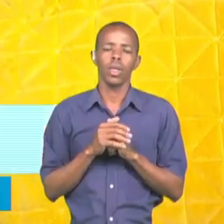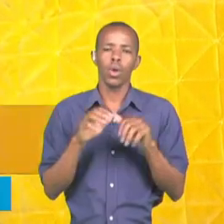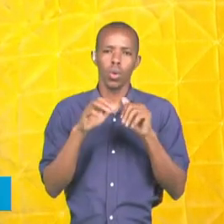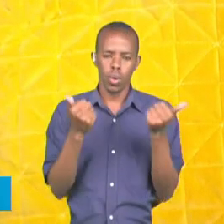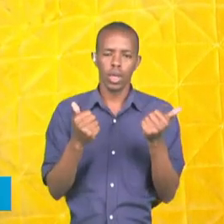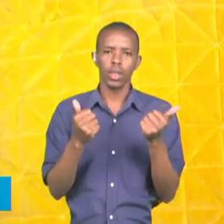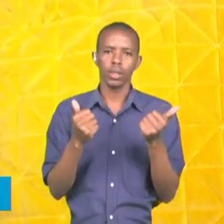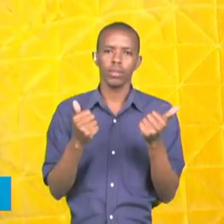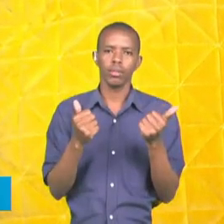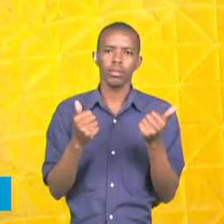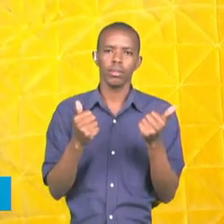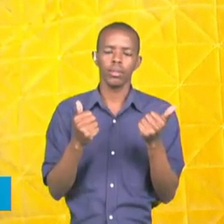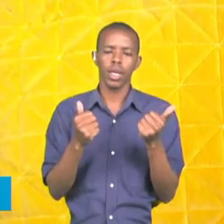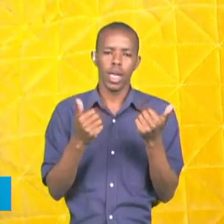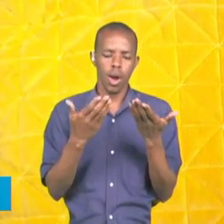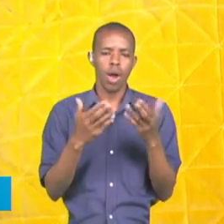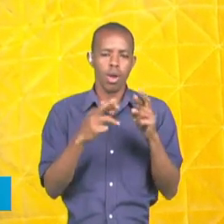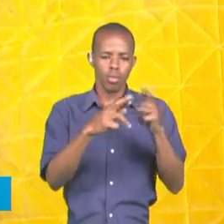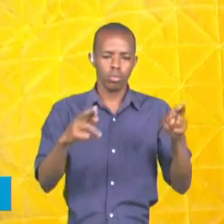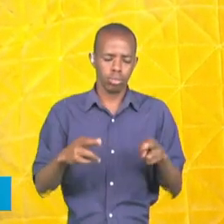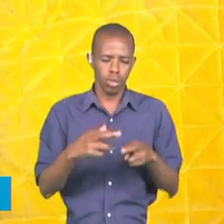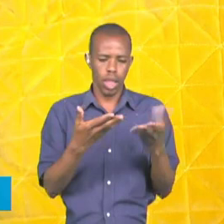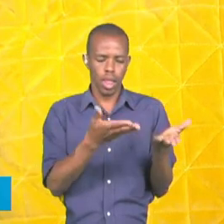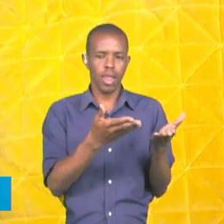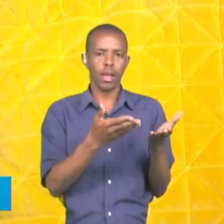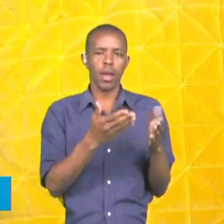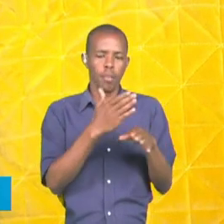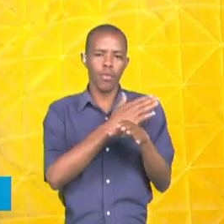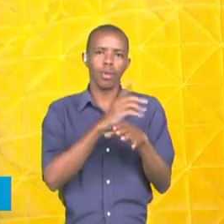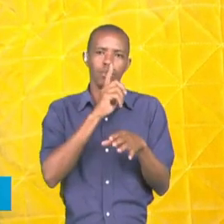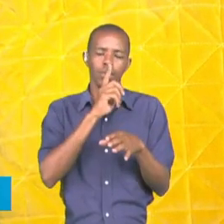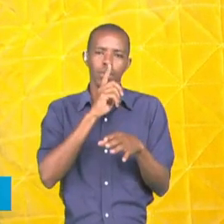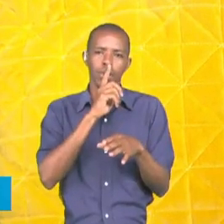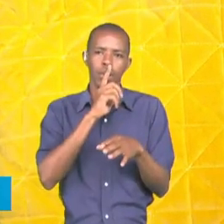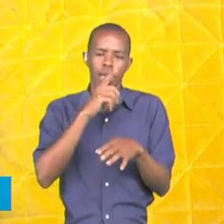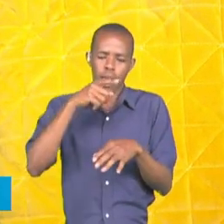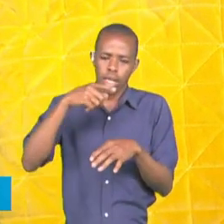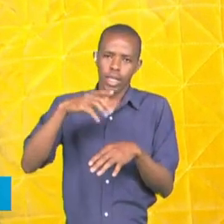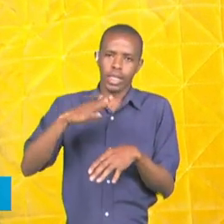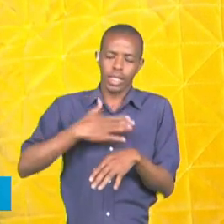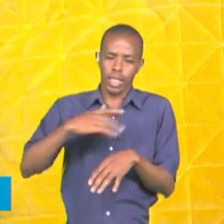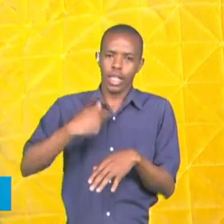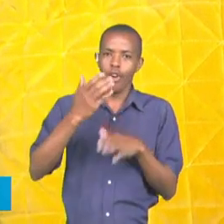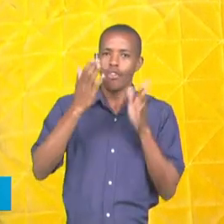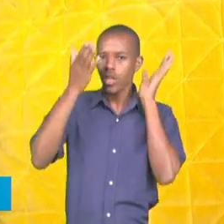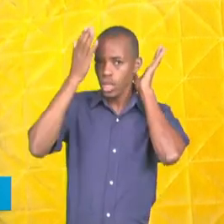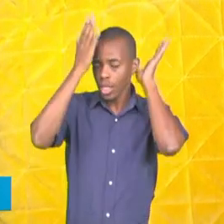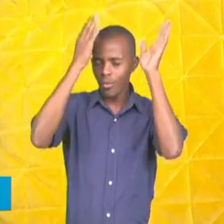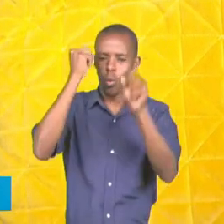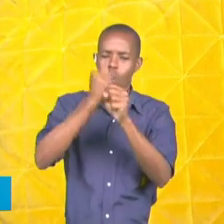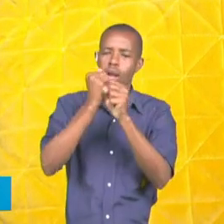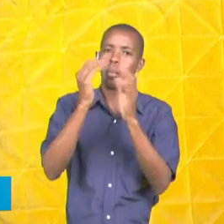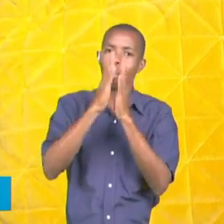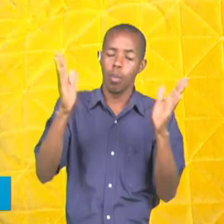Right. Now, Hodia is here in studio. As I mentioned earlier, self-taught chef, has been doing so much. Trust